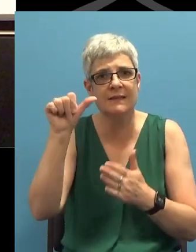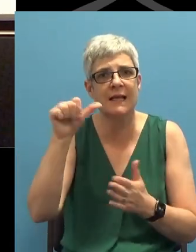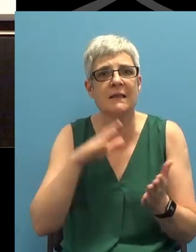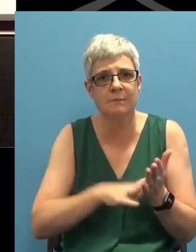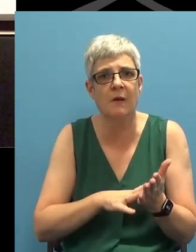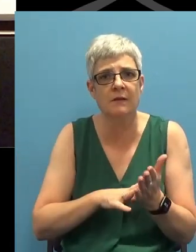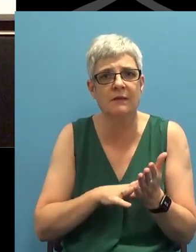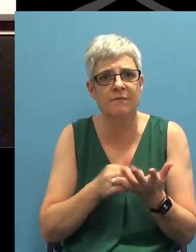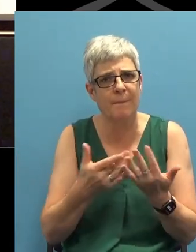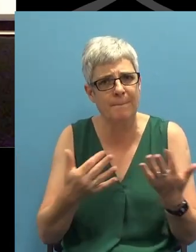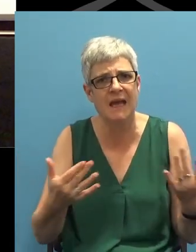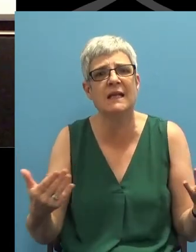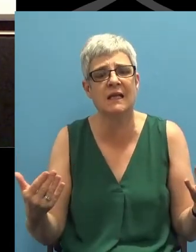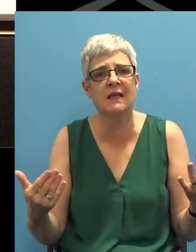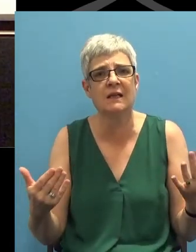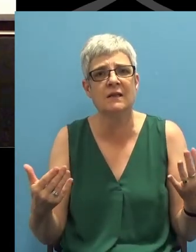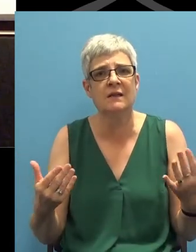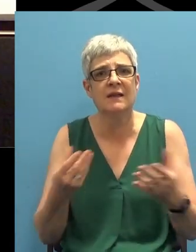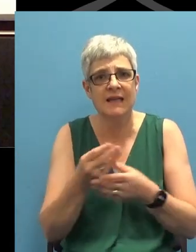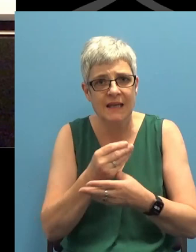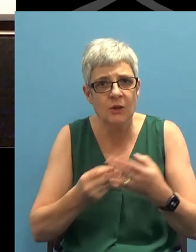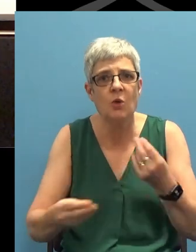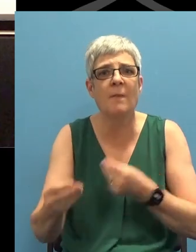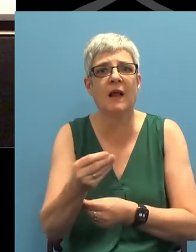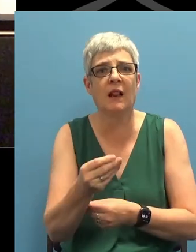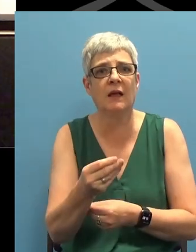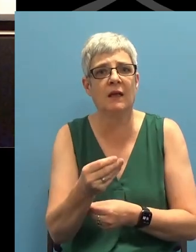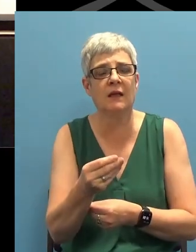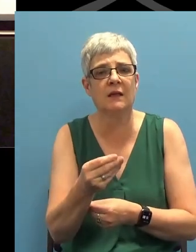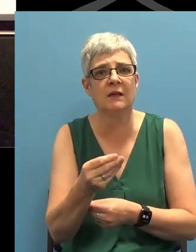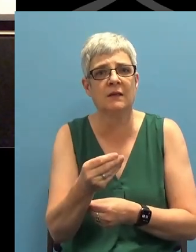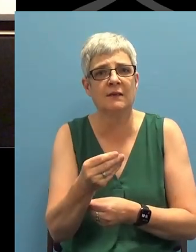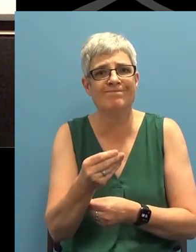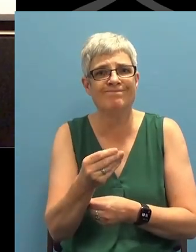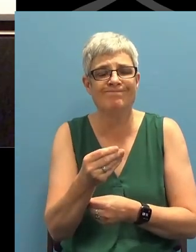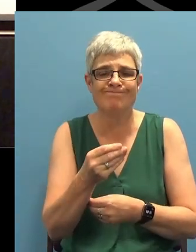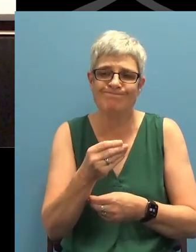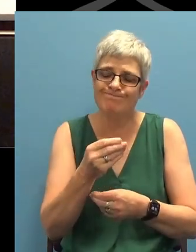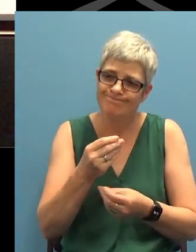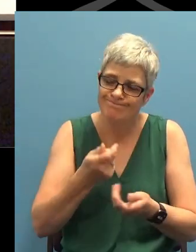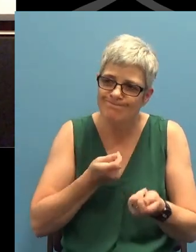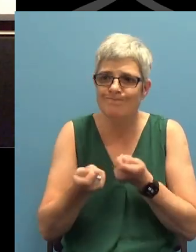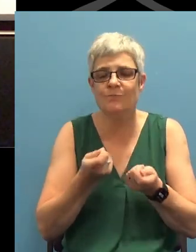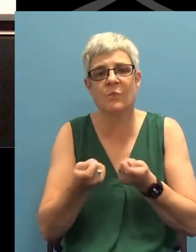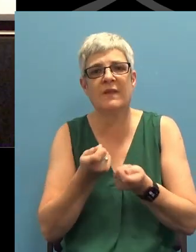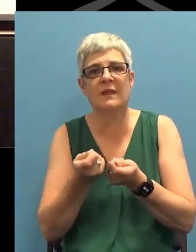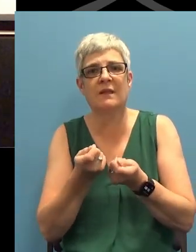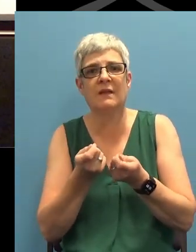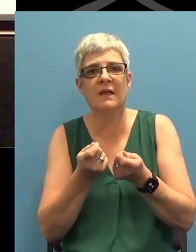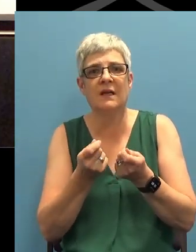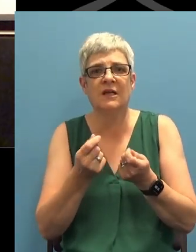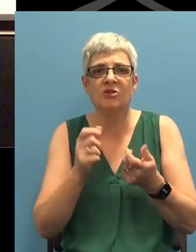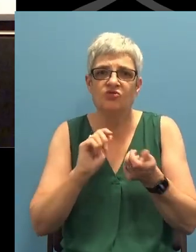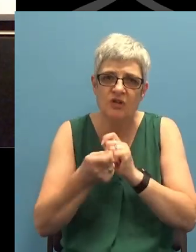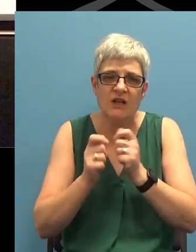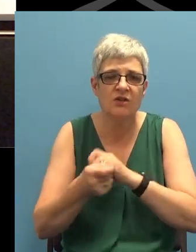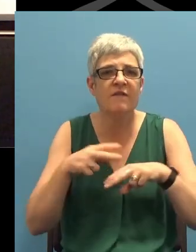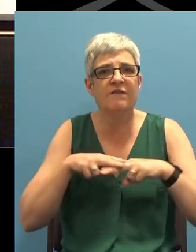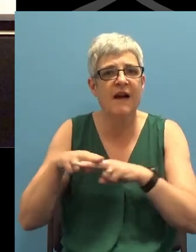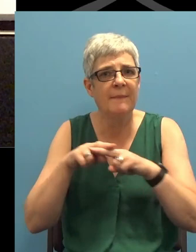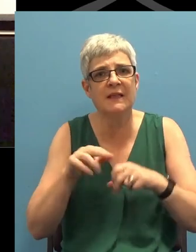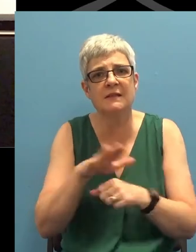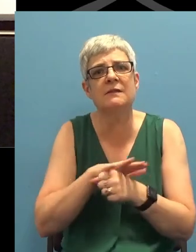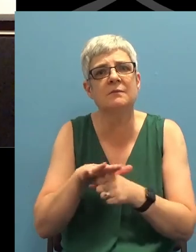many people, economically, dealing with changing family circumstances